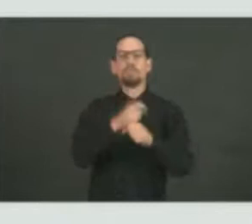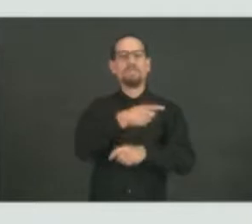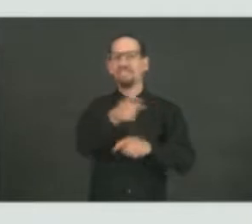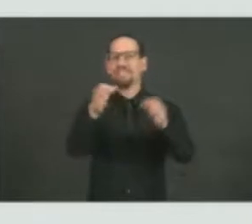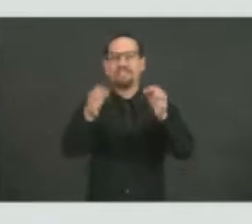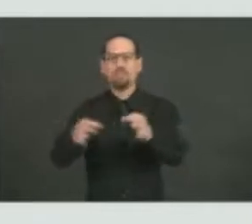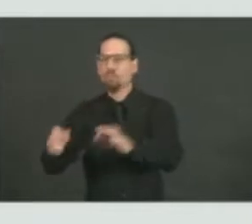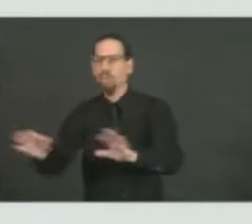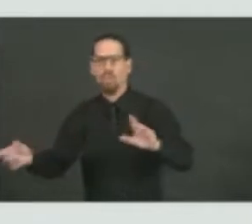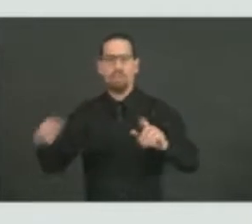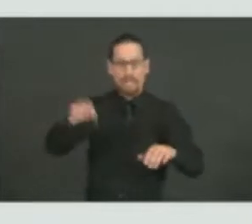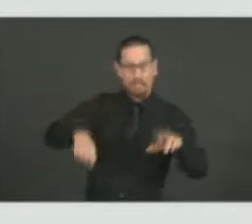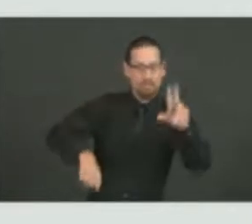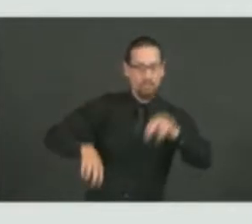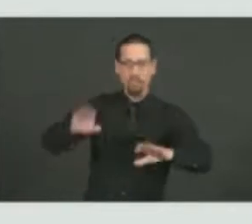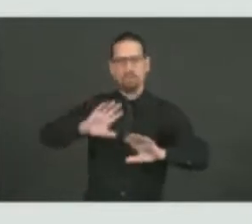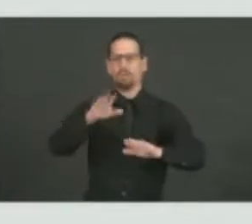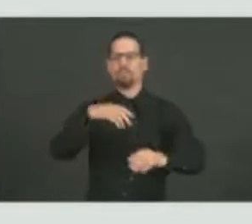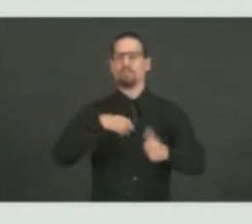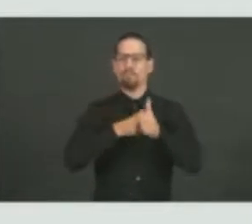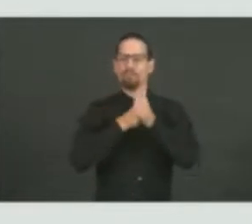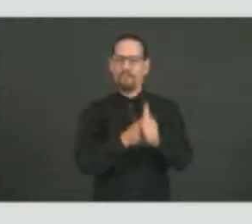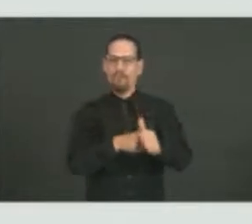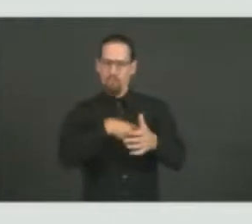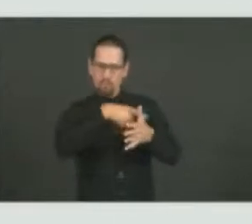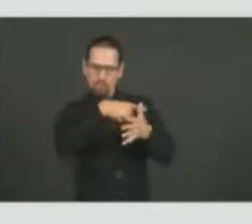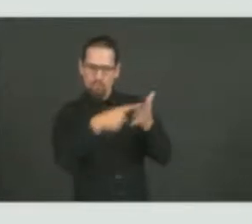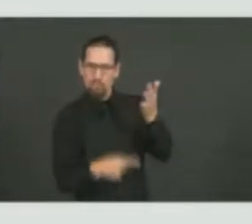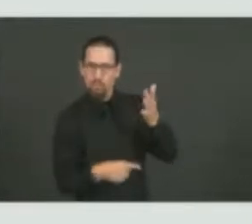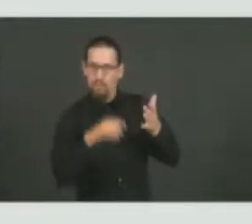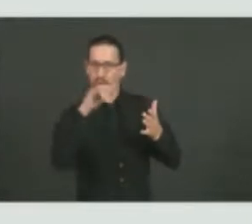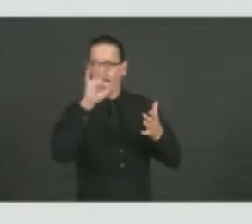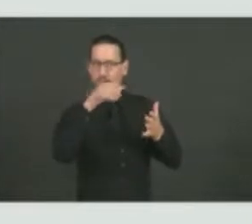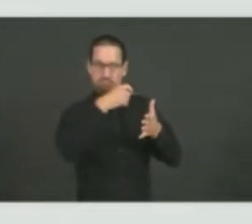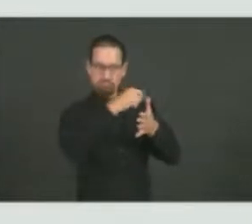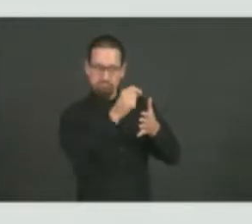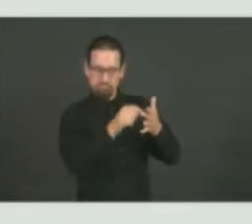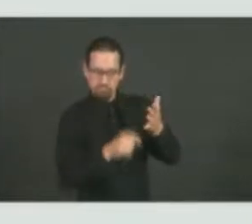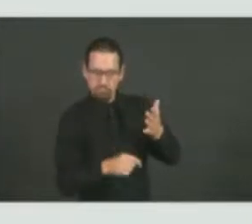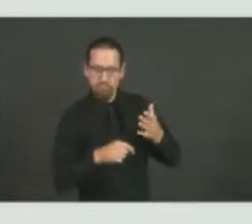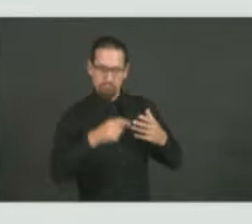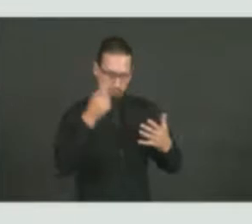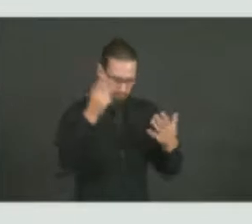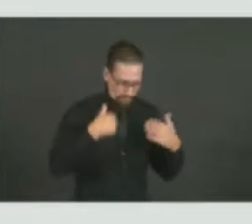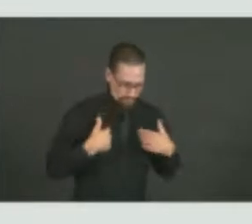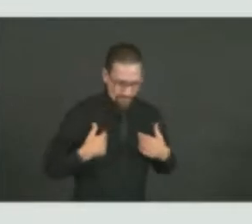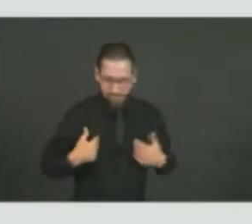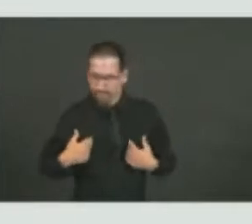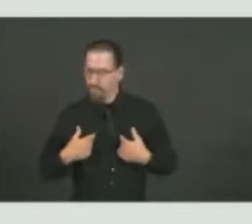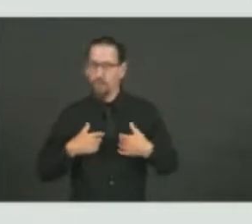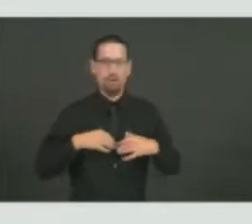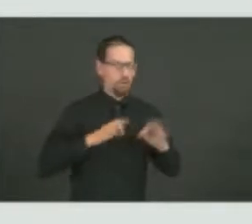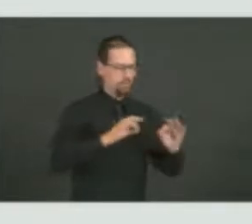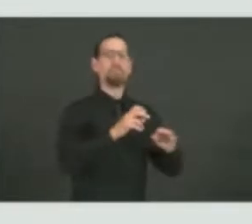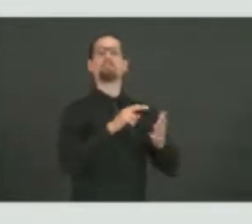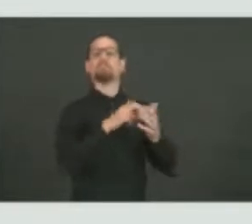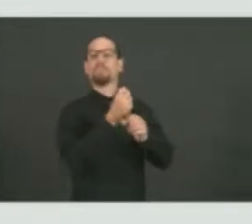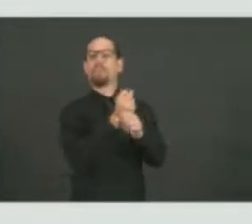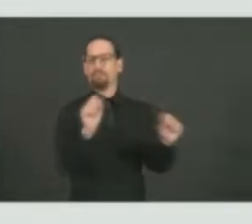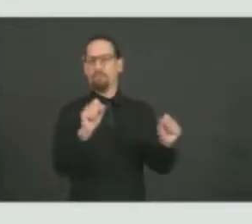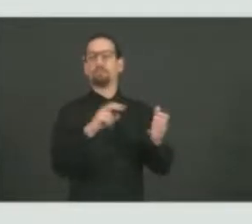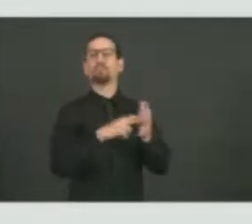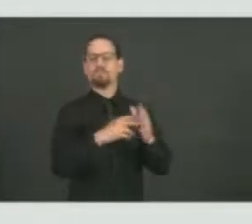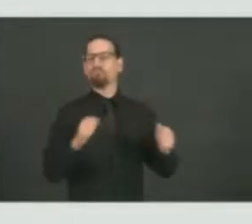I want to give you a little more information. Currently, on the reopeningri.com